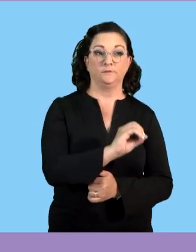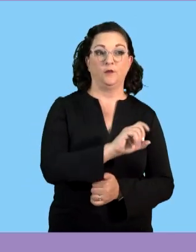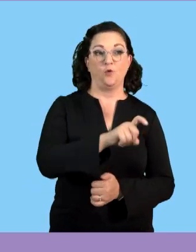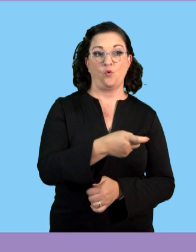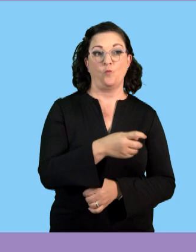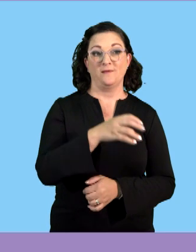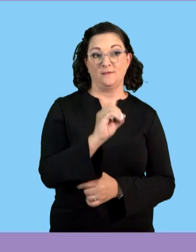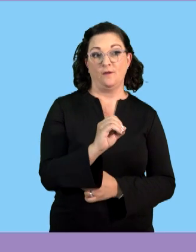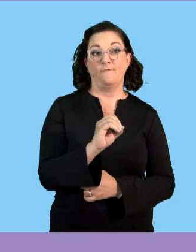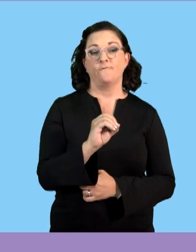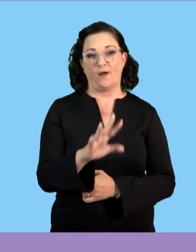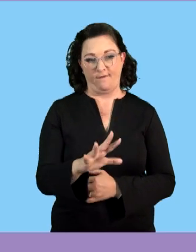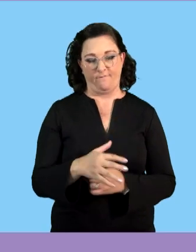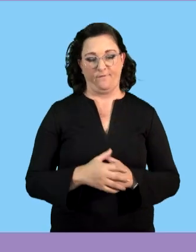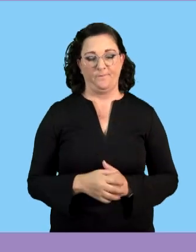give us